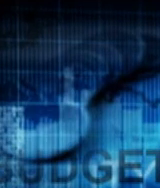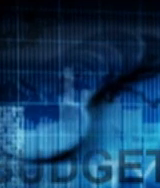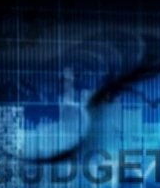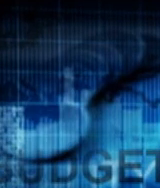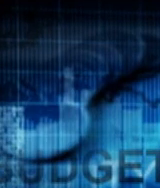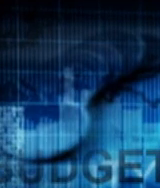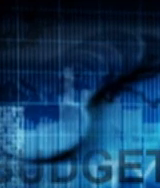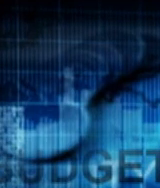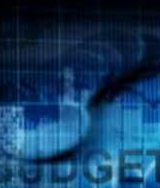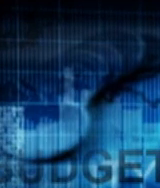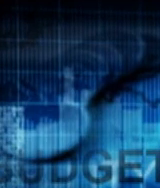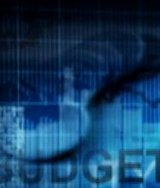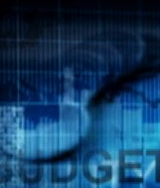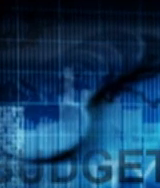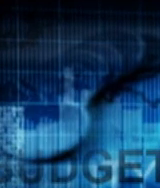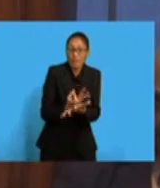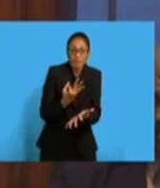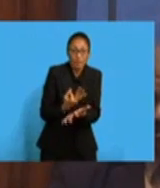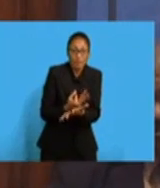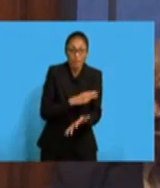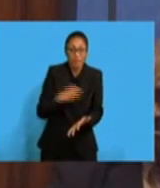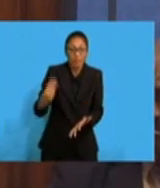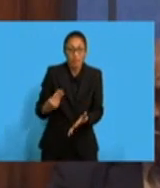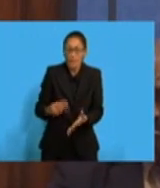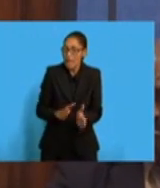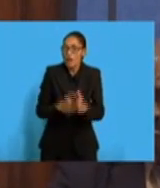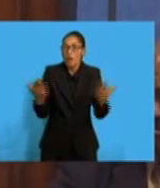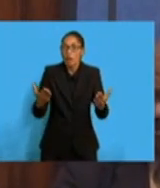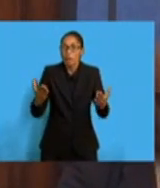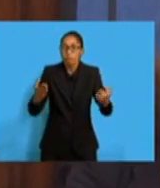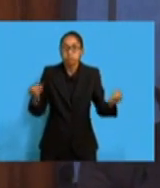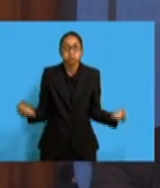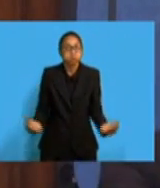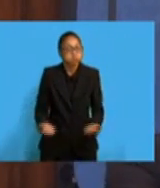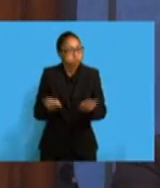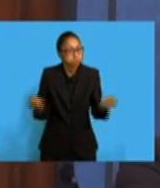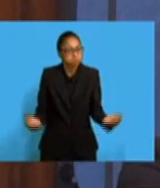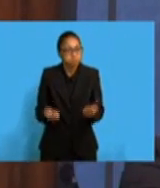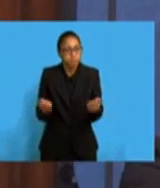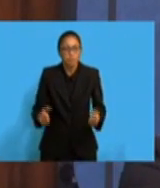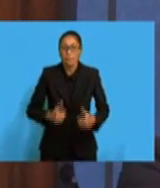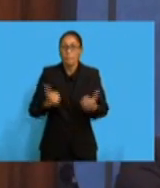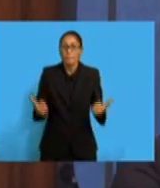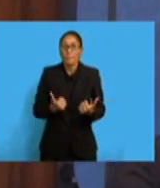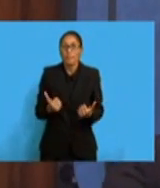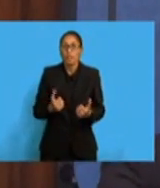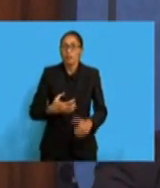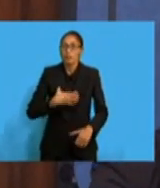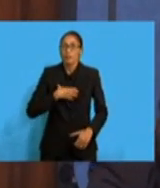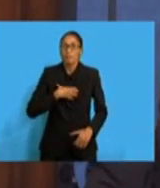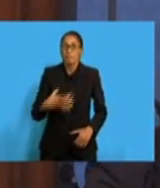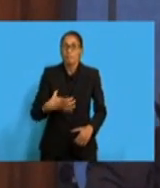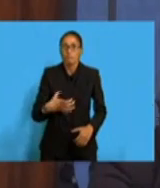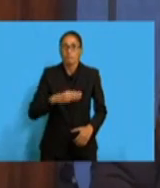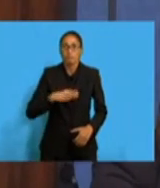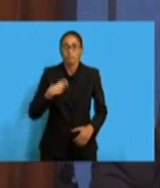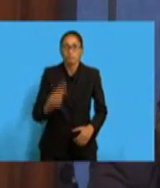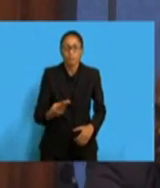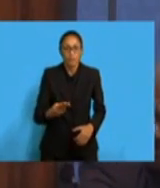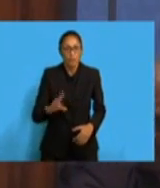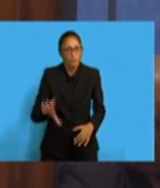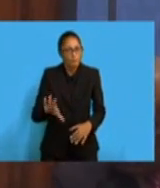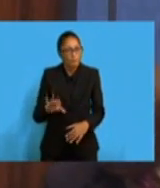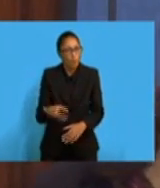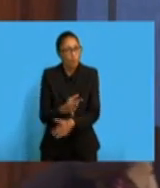future generation. The ministry is now fully empowered to forge ahead with its current mission to drive the sustainable fisheries